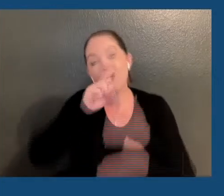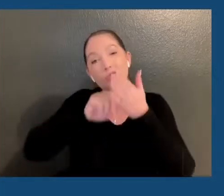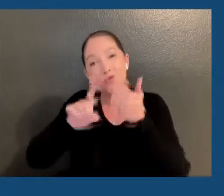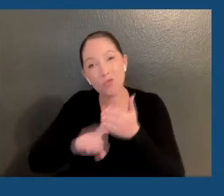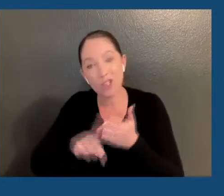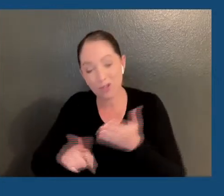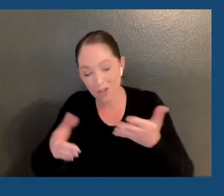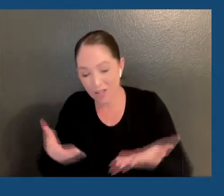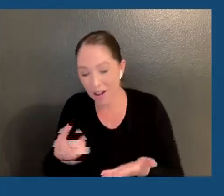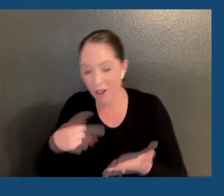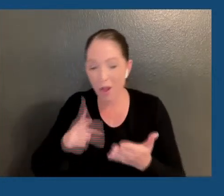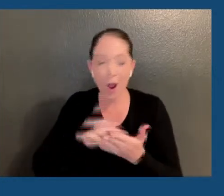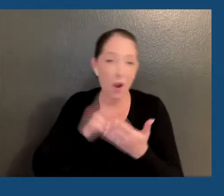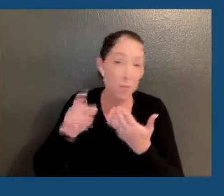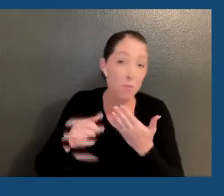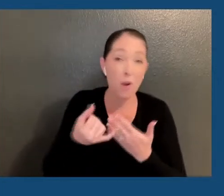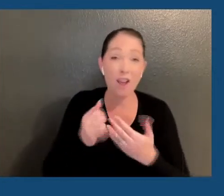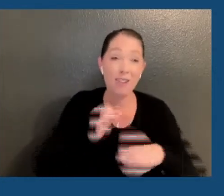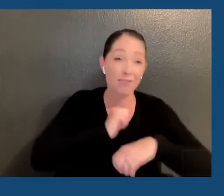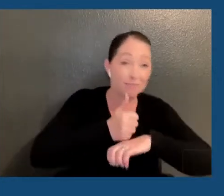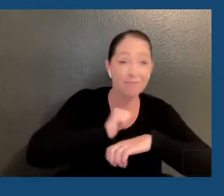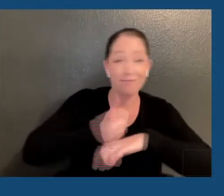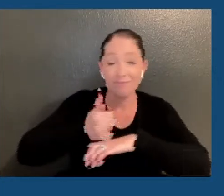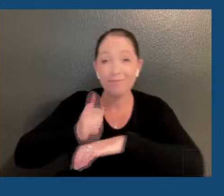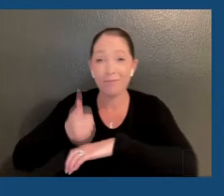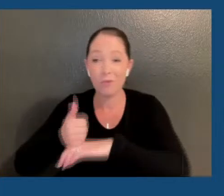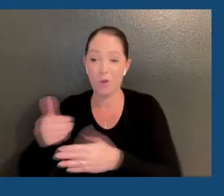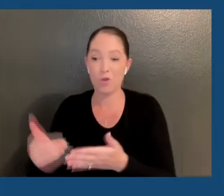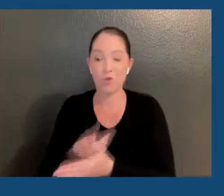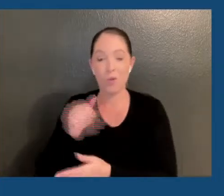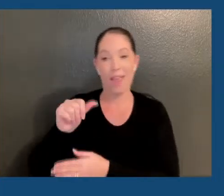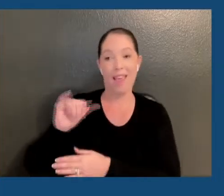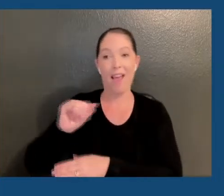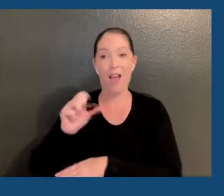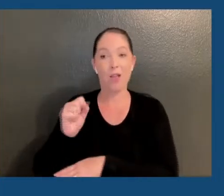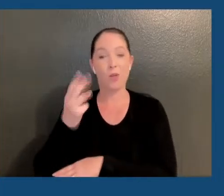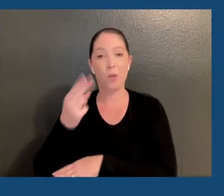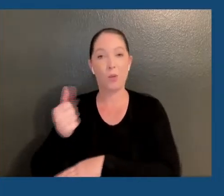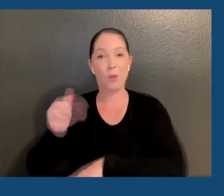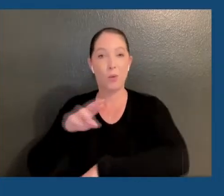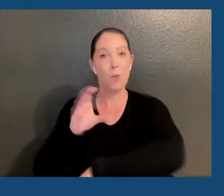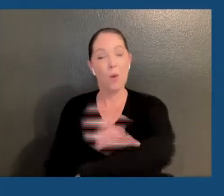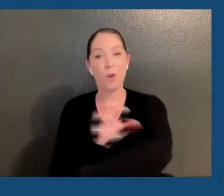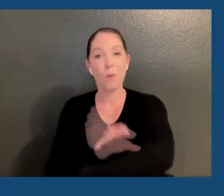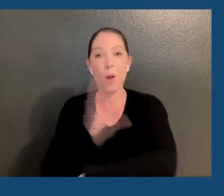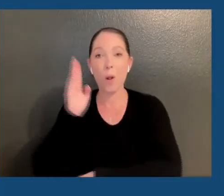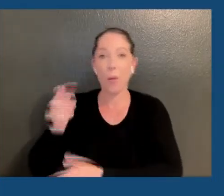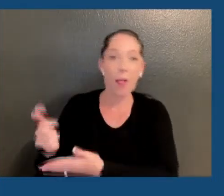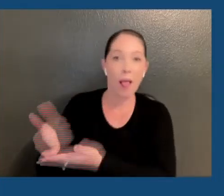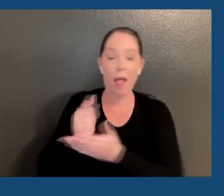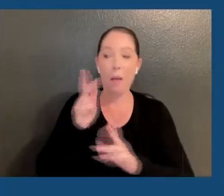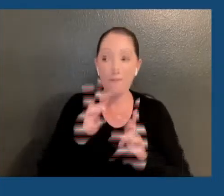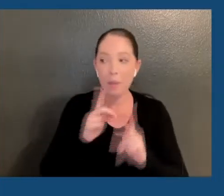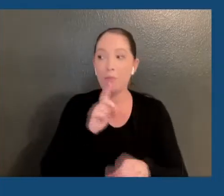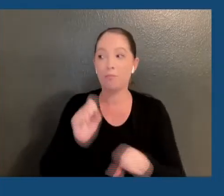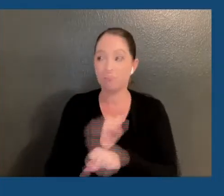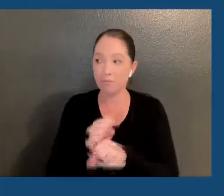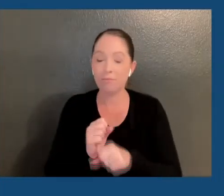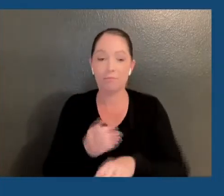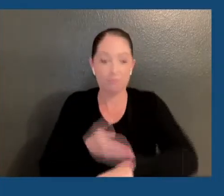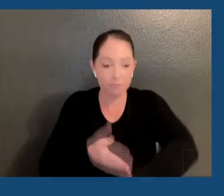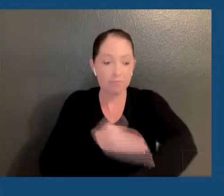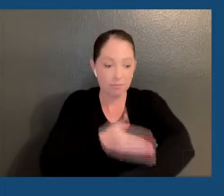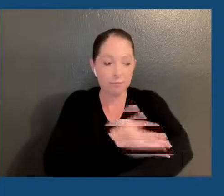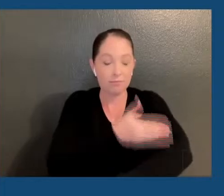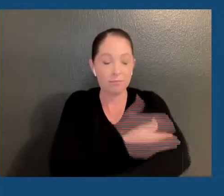projects online using this new AI supercomputer that will help people in concrete ways, including